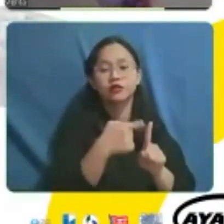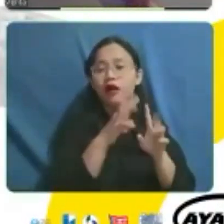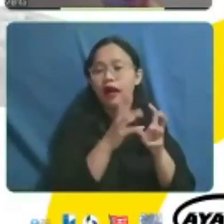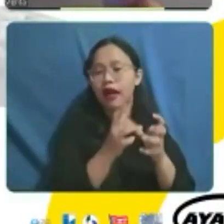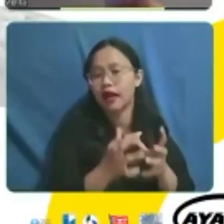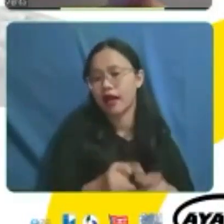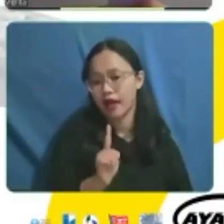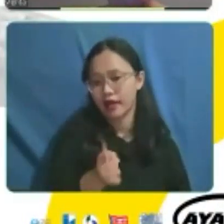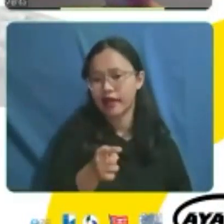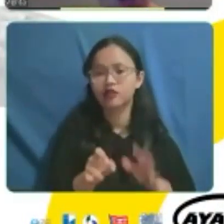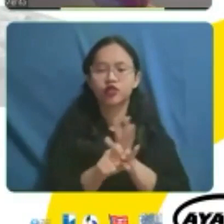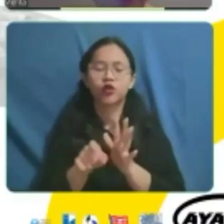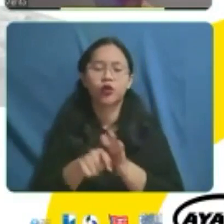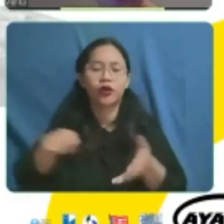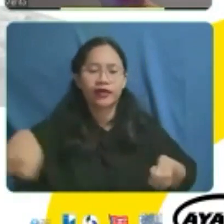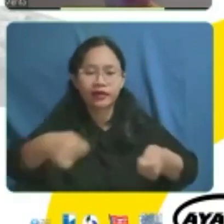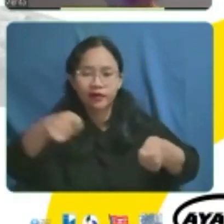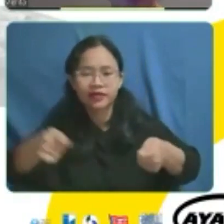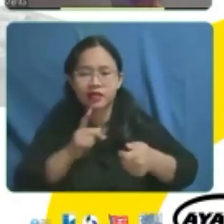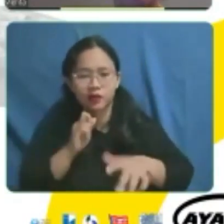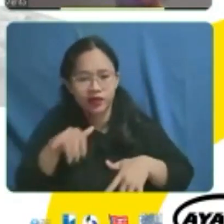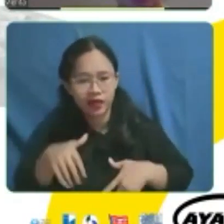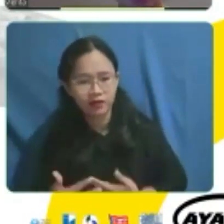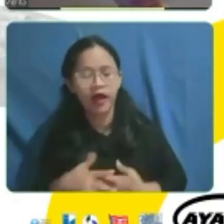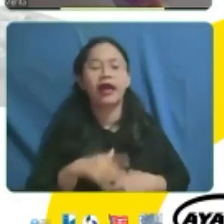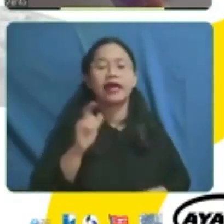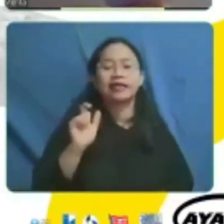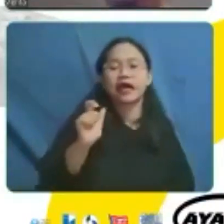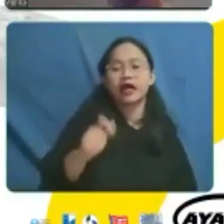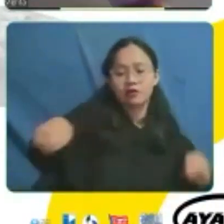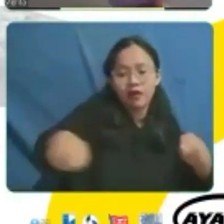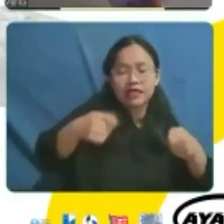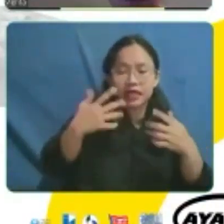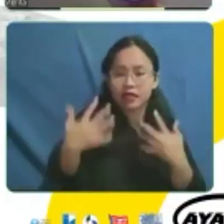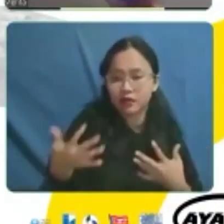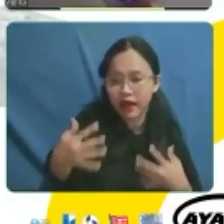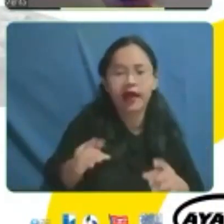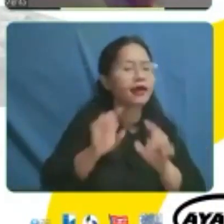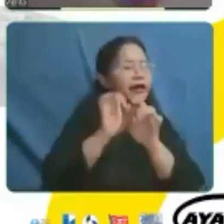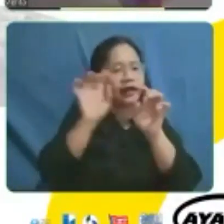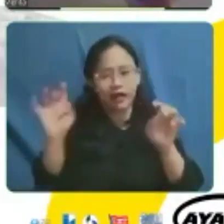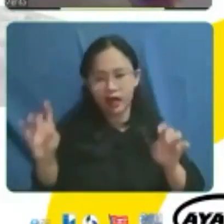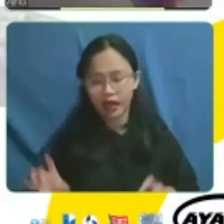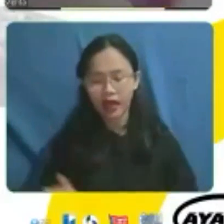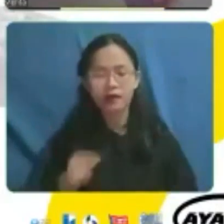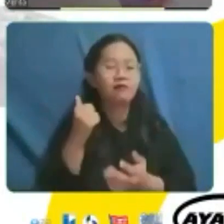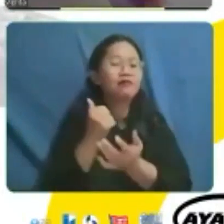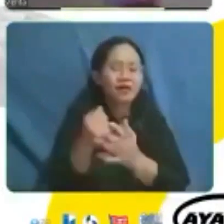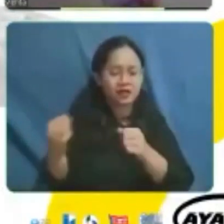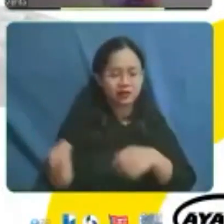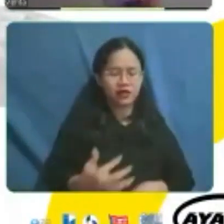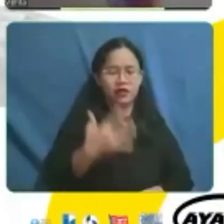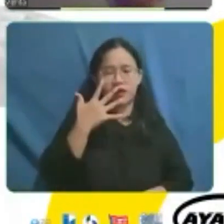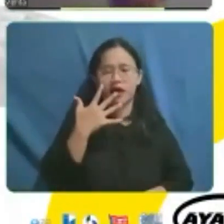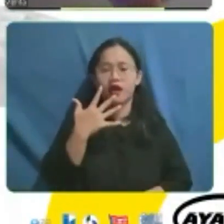of occupations, all of these things can also impact the difference in kind of vulnerability